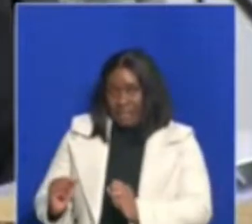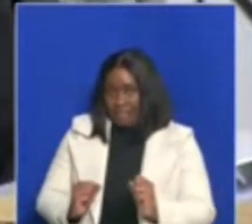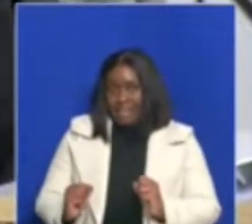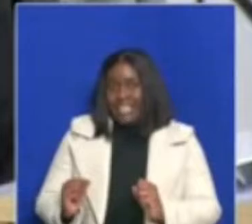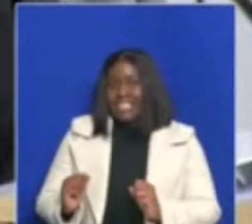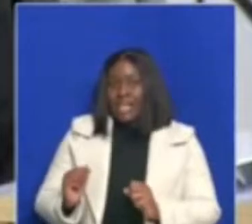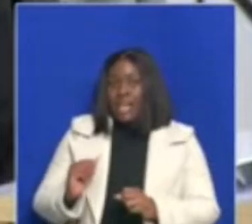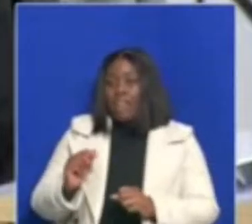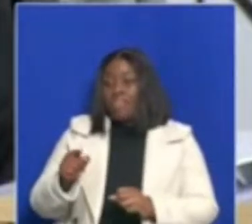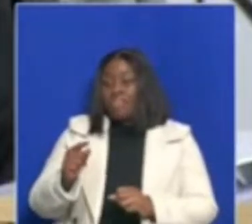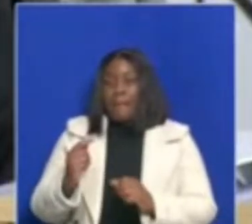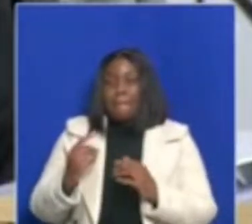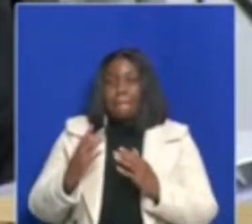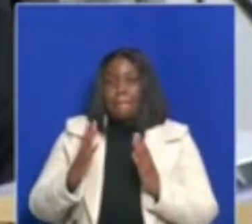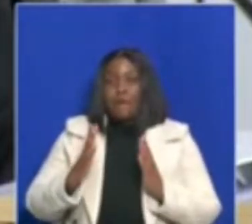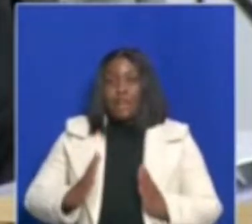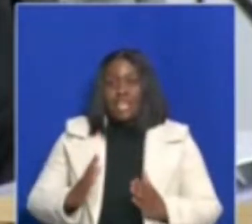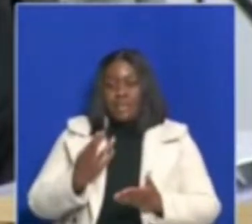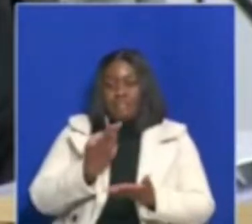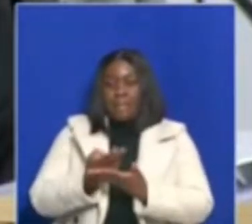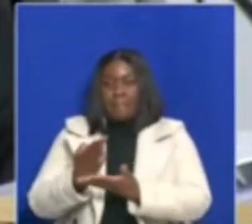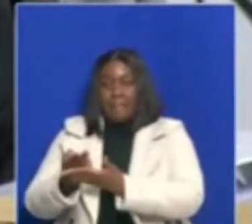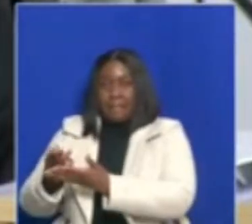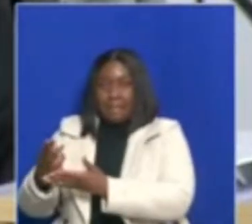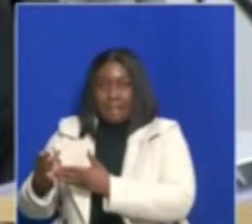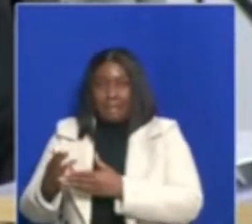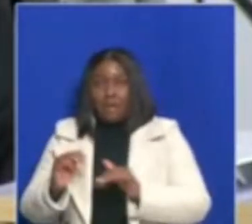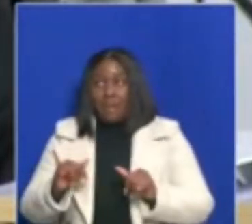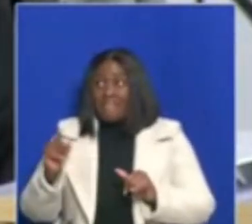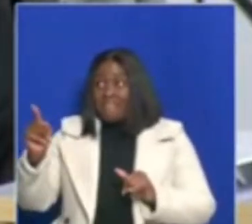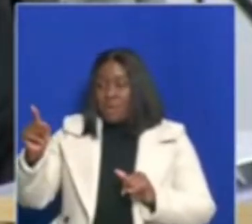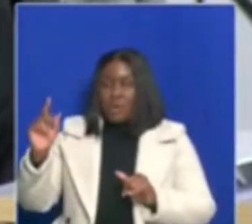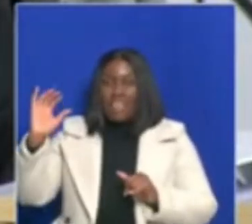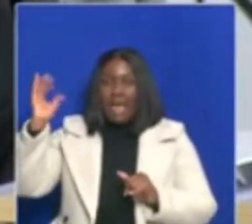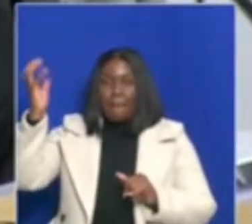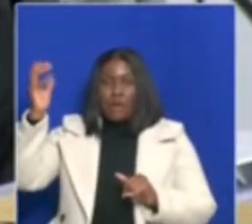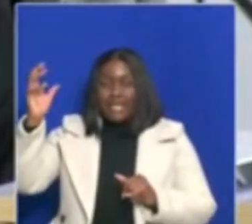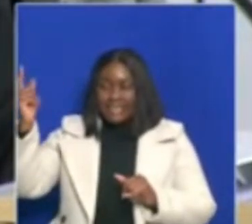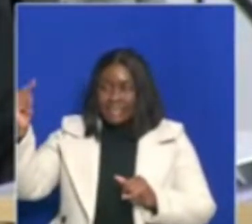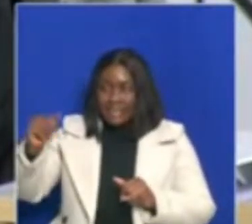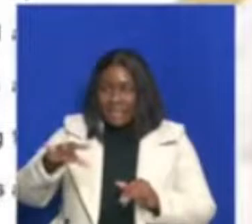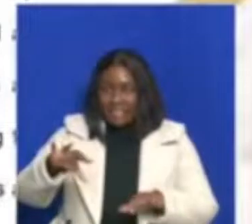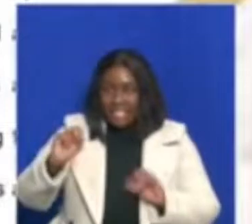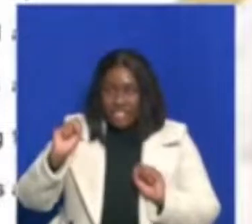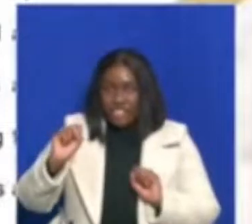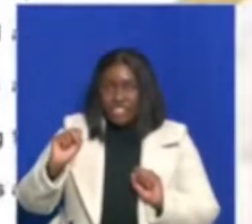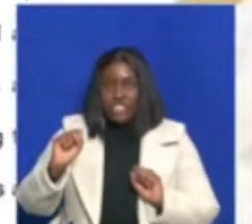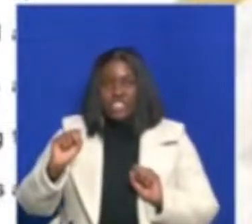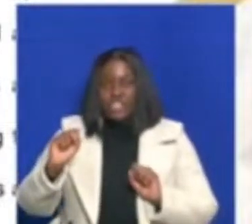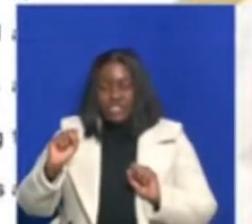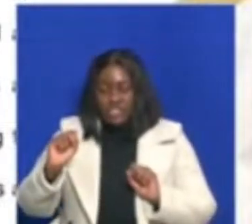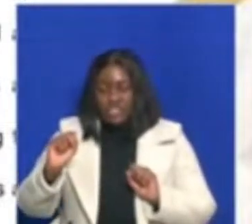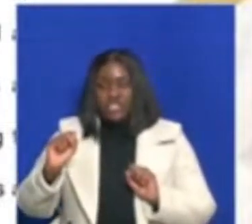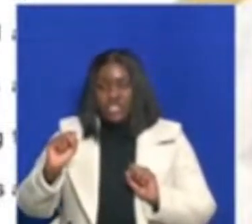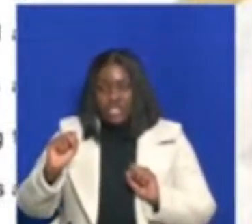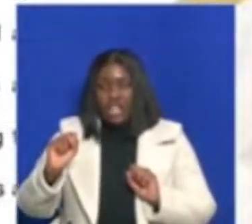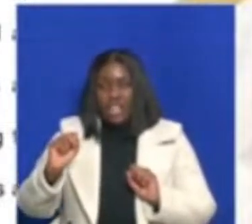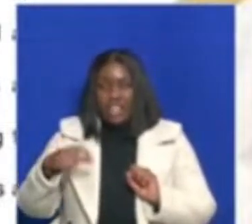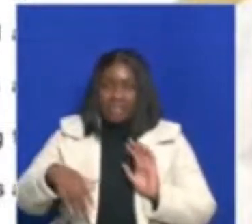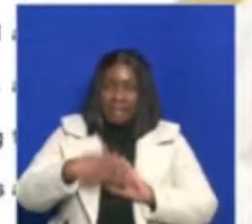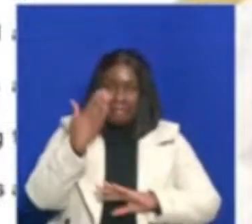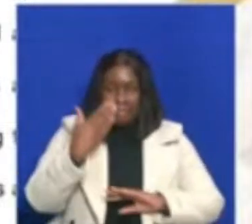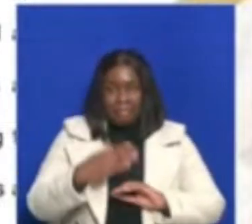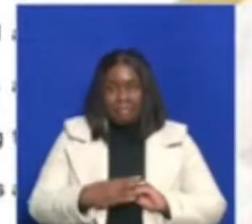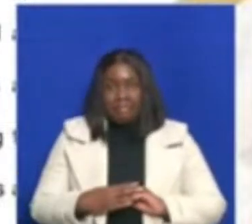collected by members of the medico-legal mortuaries. IPID investigators are tasked to attend